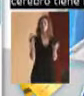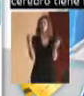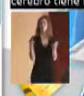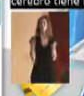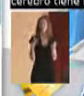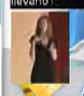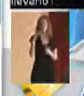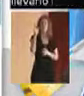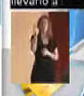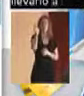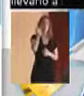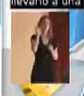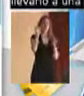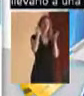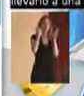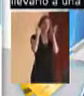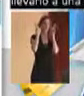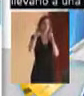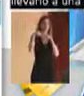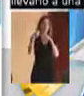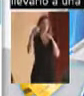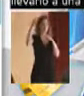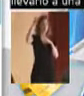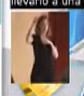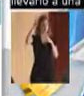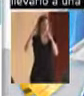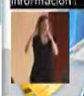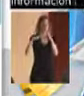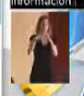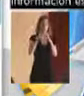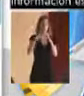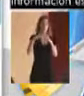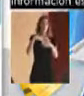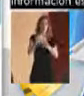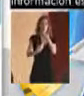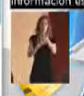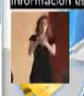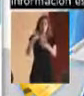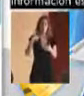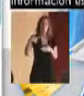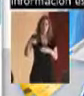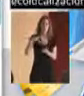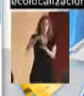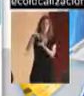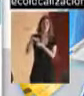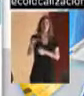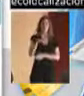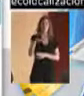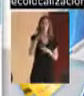capacity of taking it to an area where it processes spatial information,